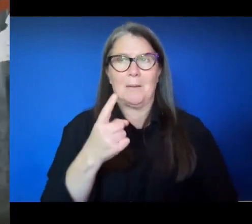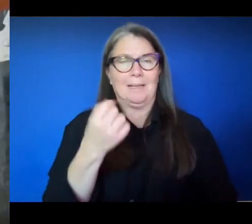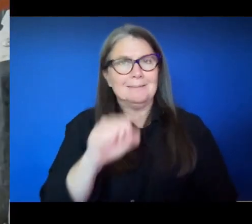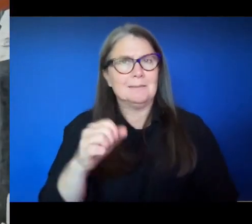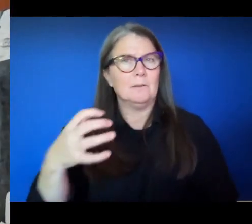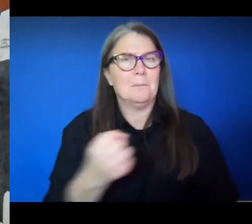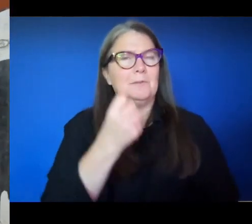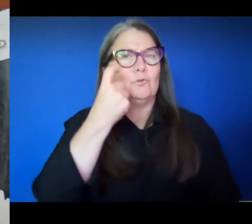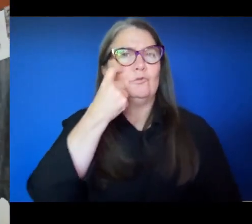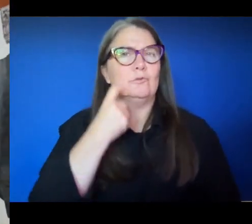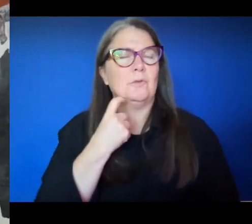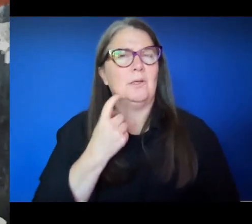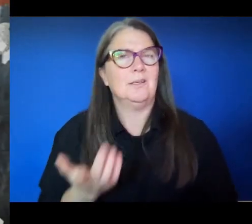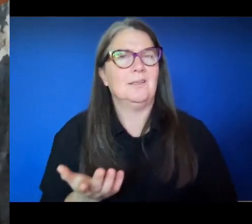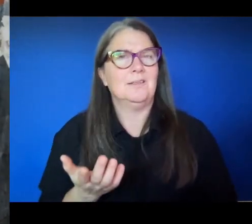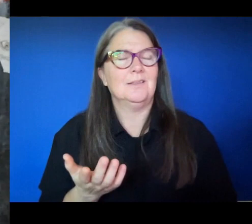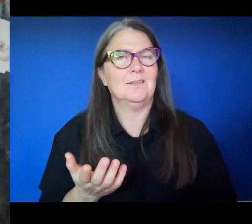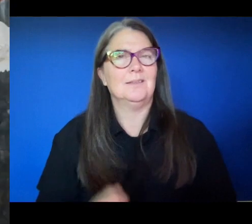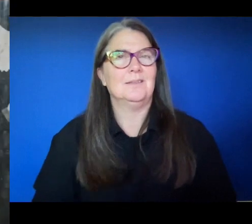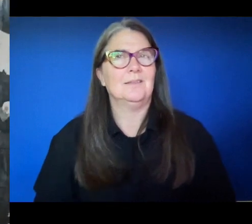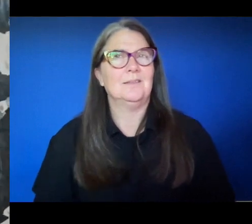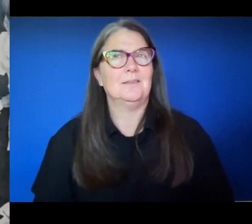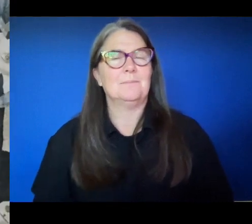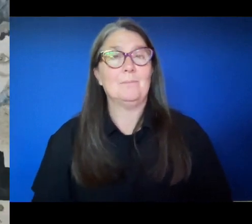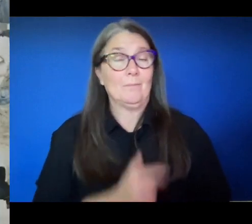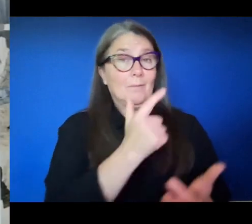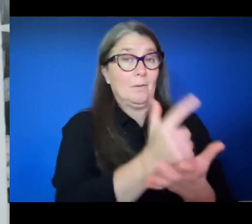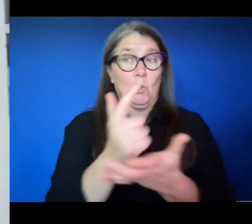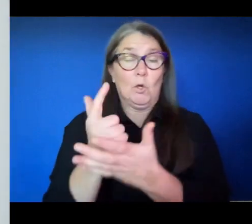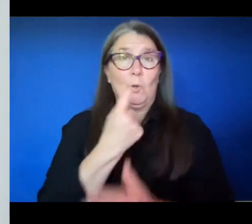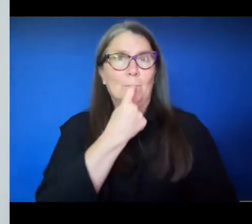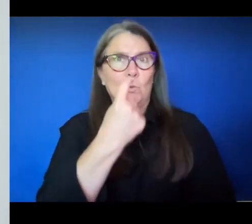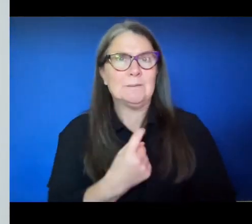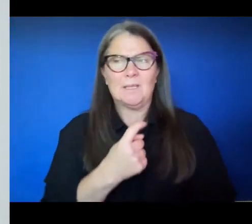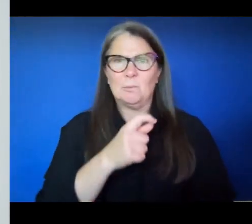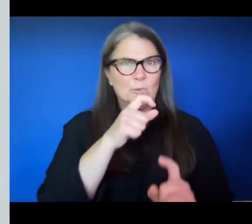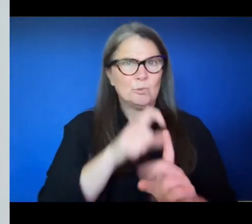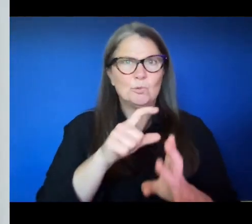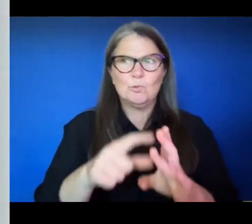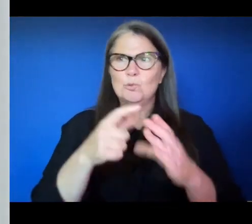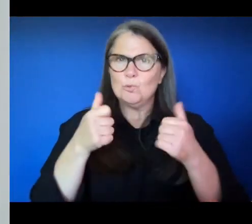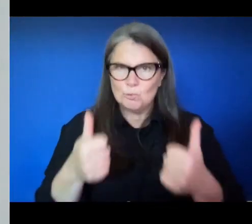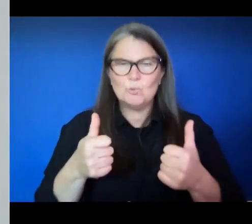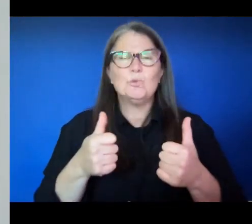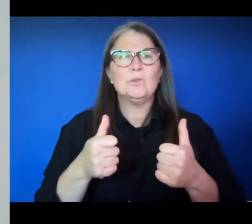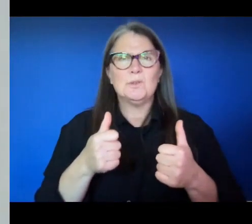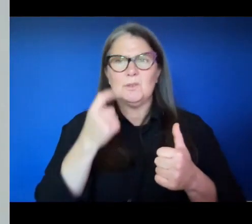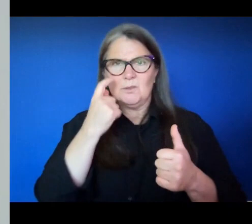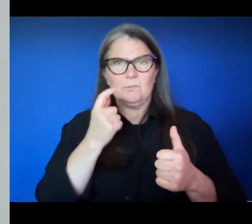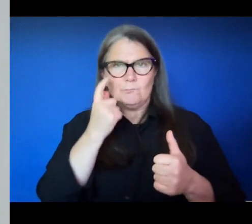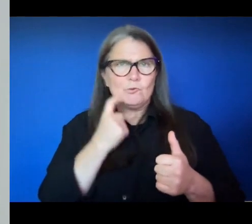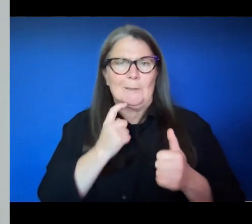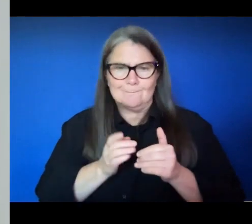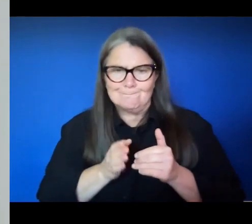think there are a lot of museums doing really important repatriation work and that kind of thing,